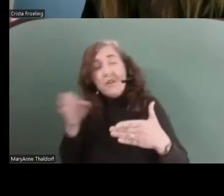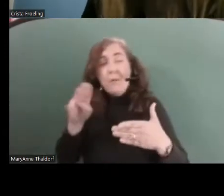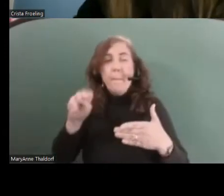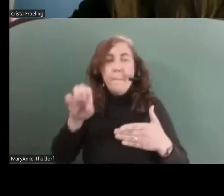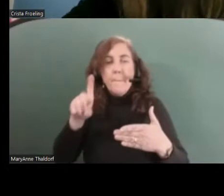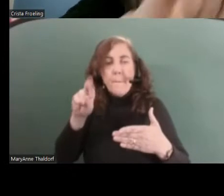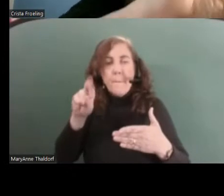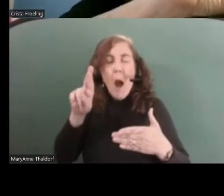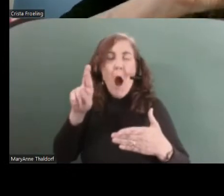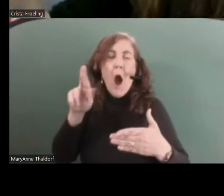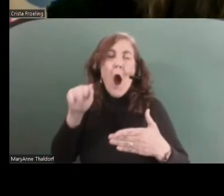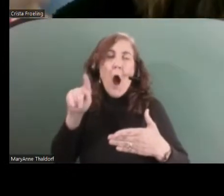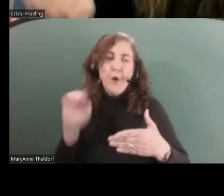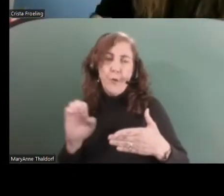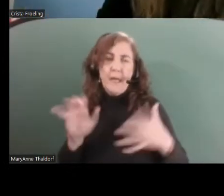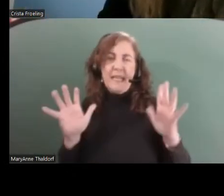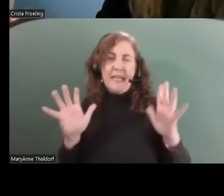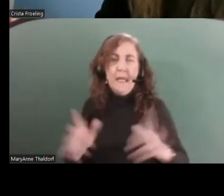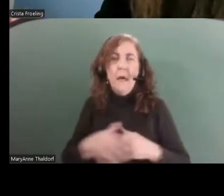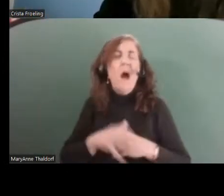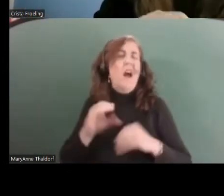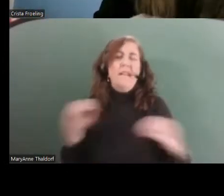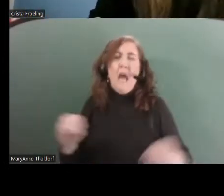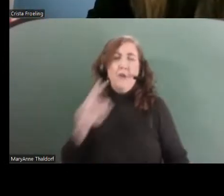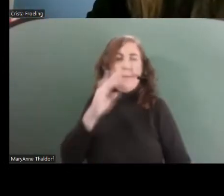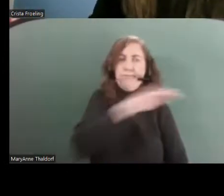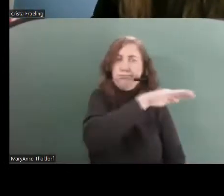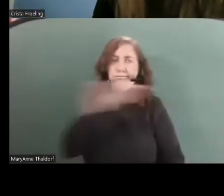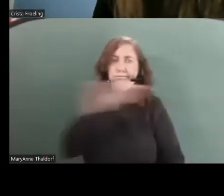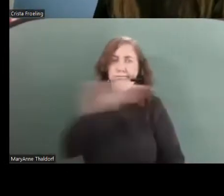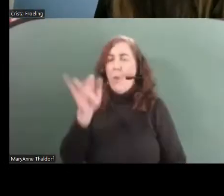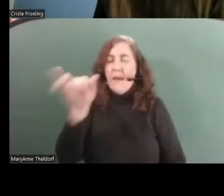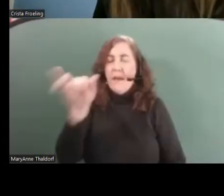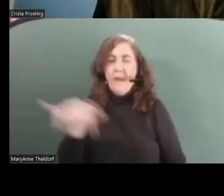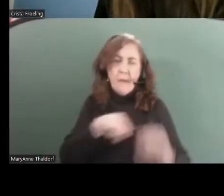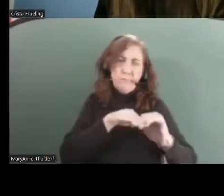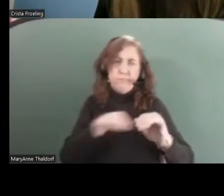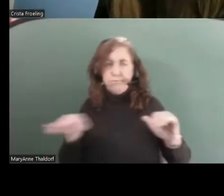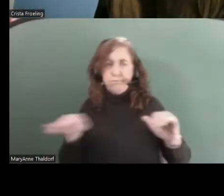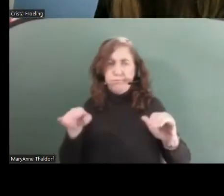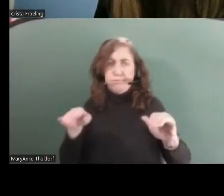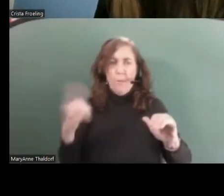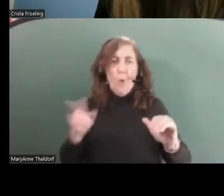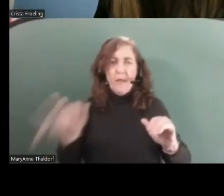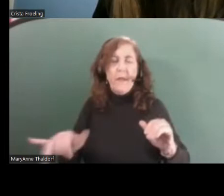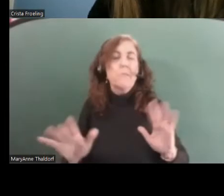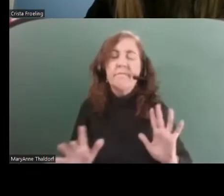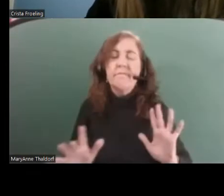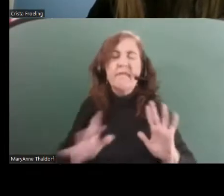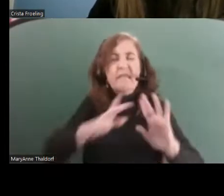I don't see many that are just, it's a moderate loss or it's a severe loss, but they are there.